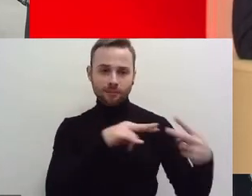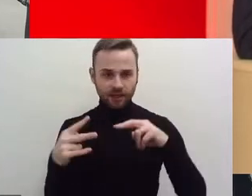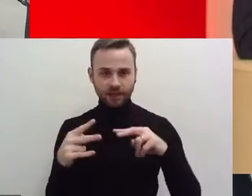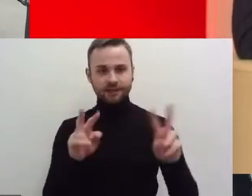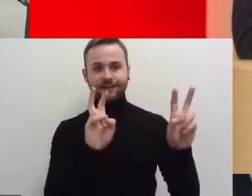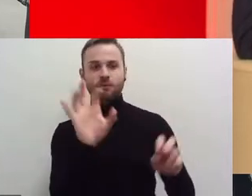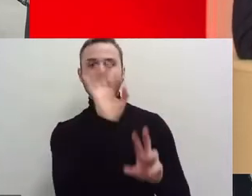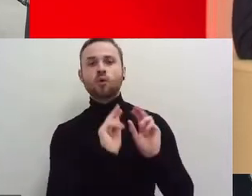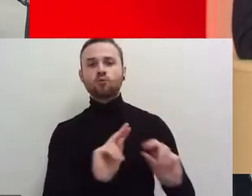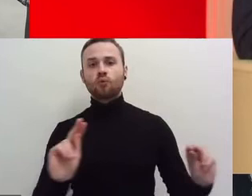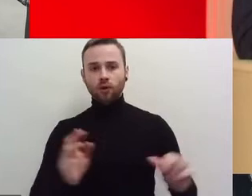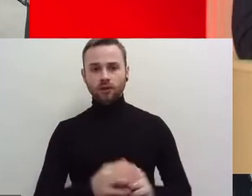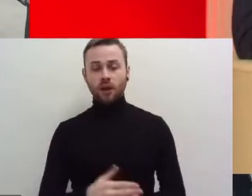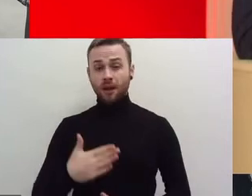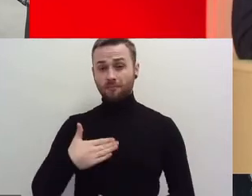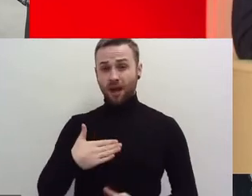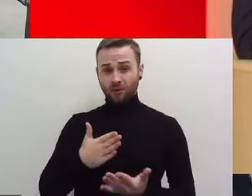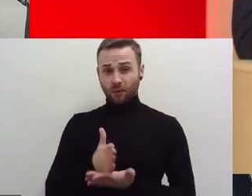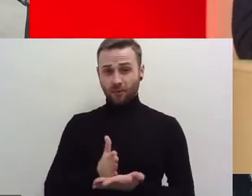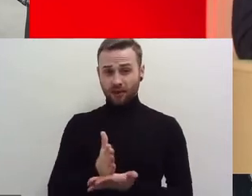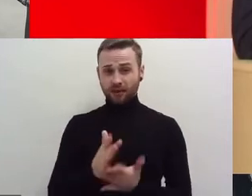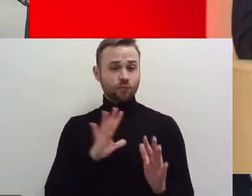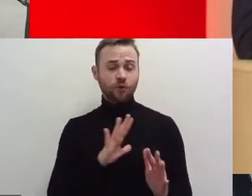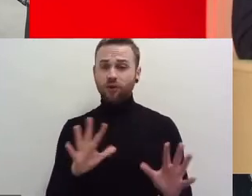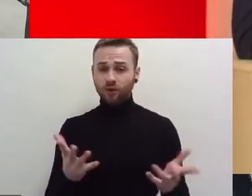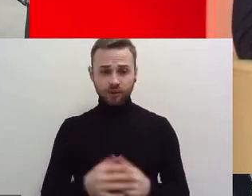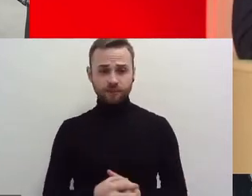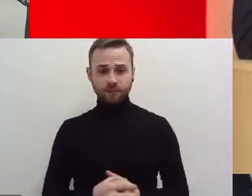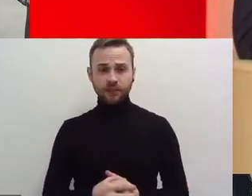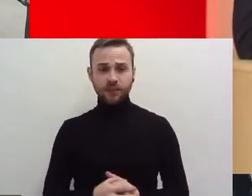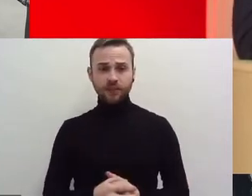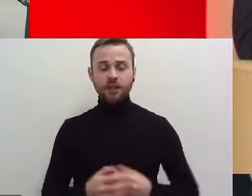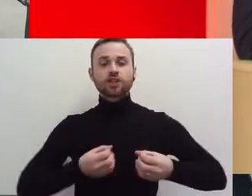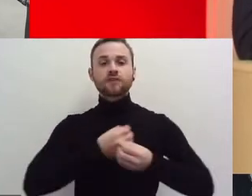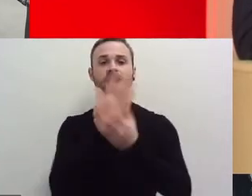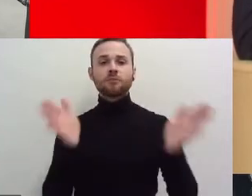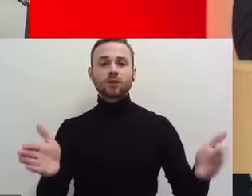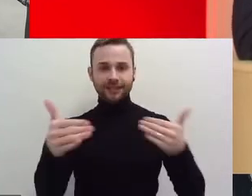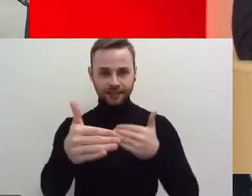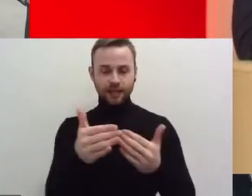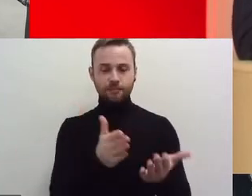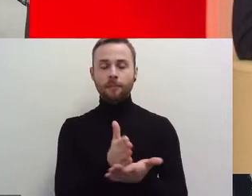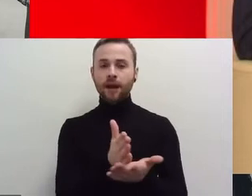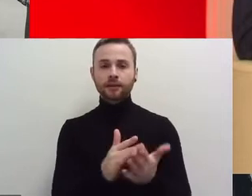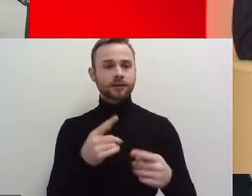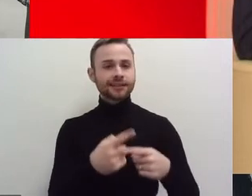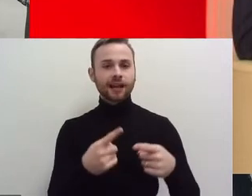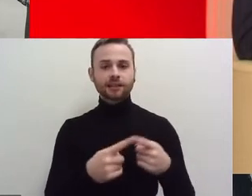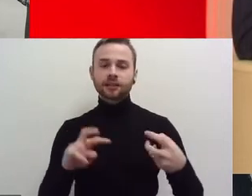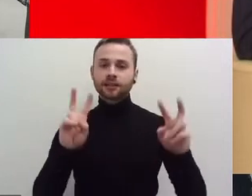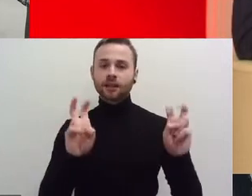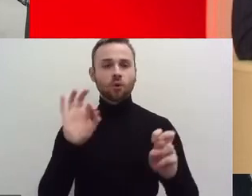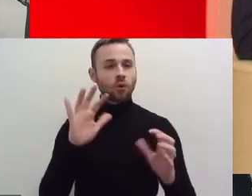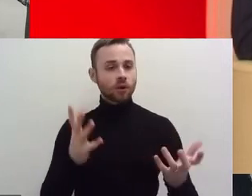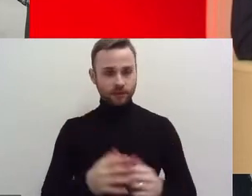most important thing in our education system is not only the student, but also the person that teaches and prepares our student for